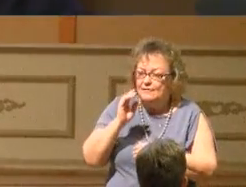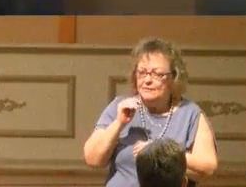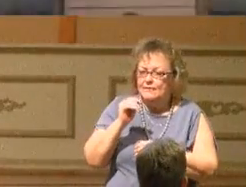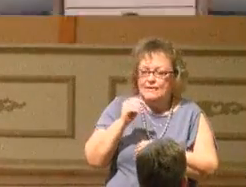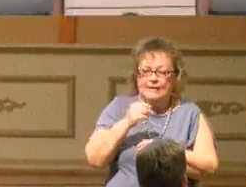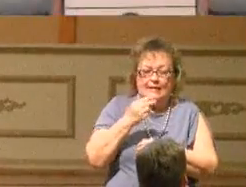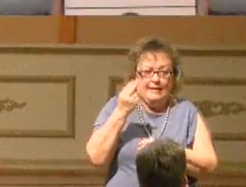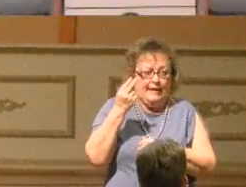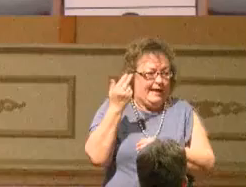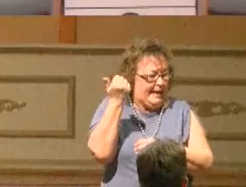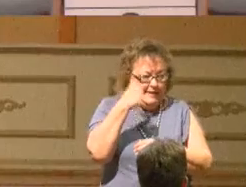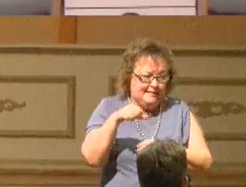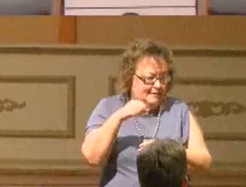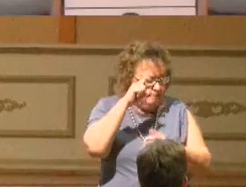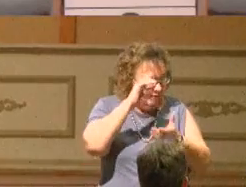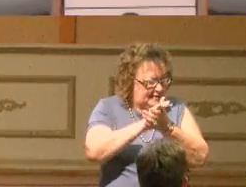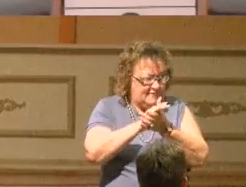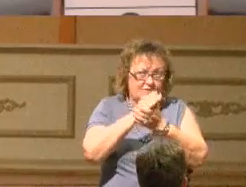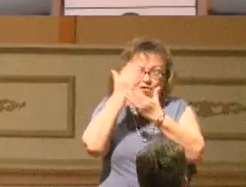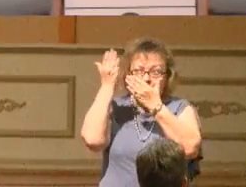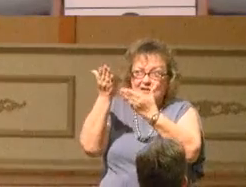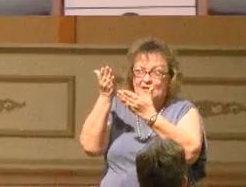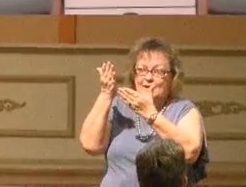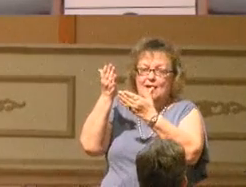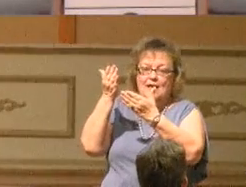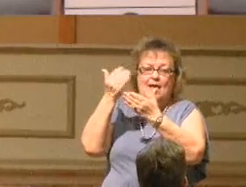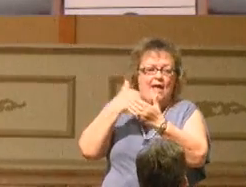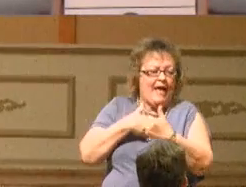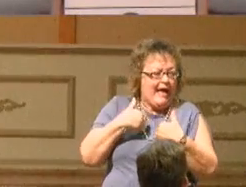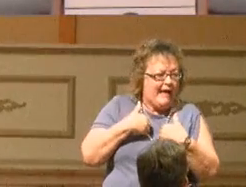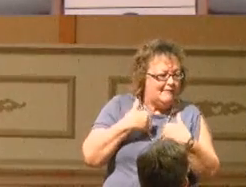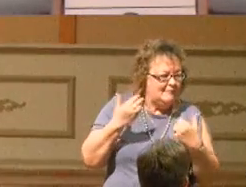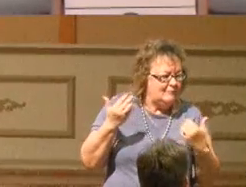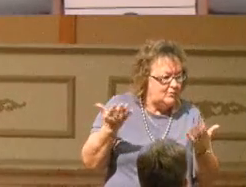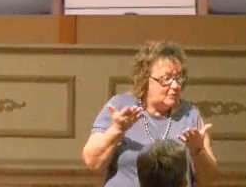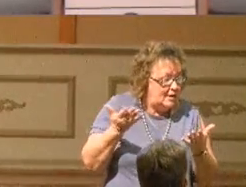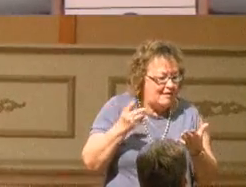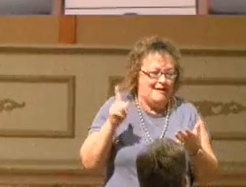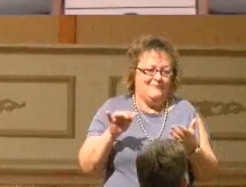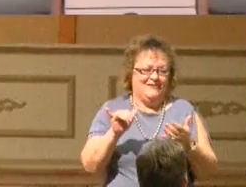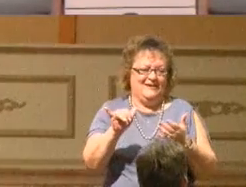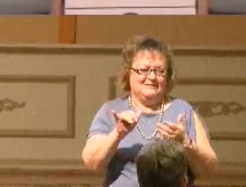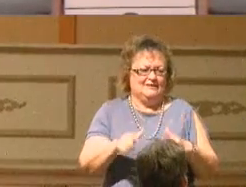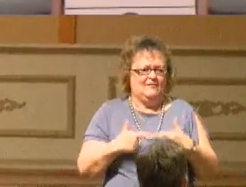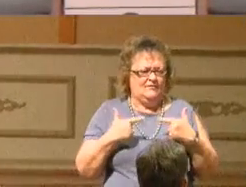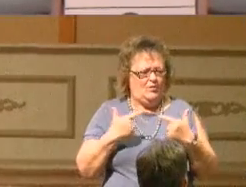He that believeth on the Son hath everlasting